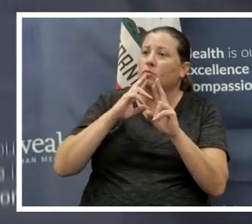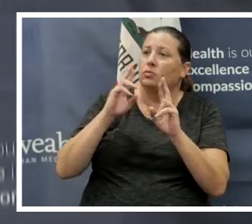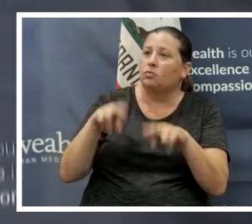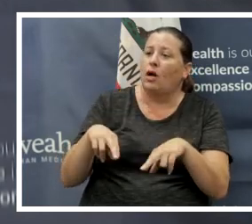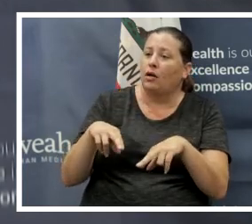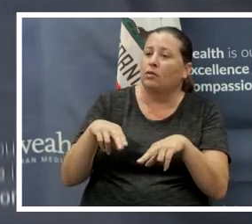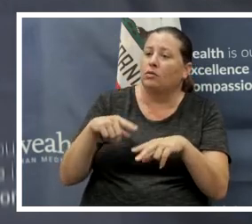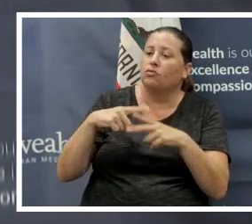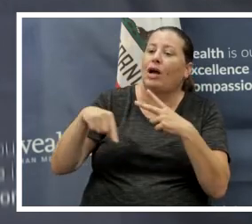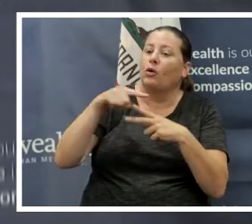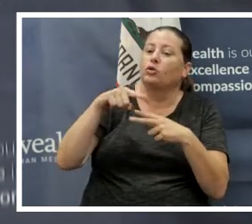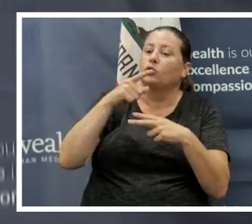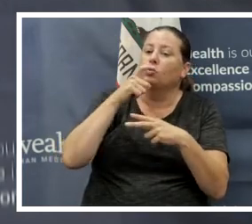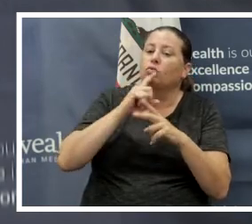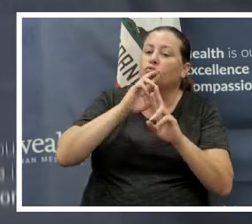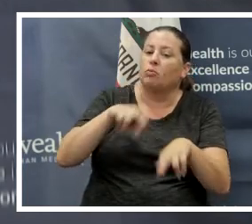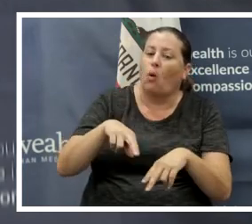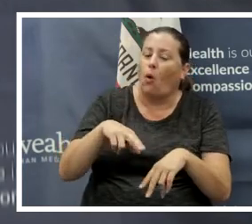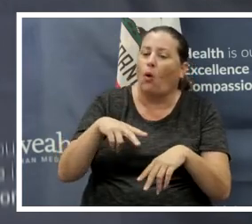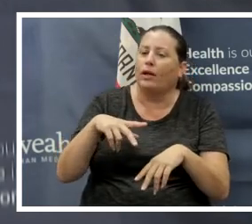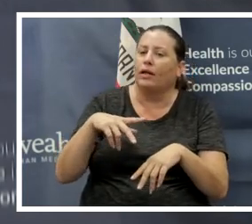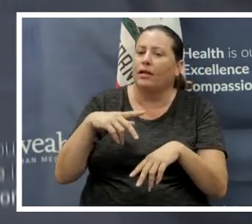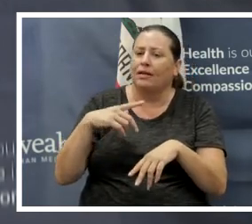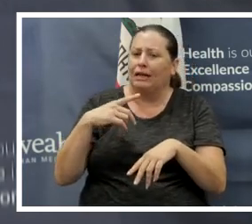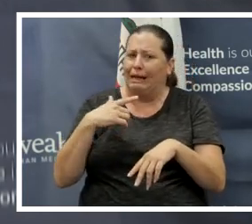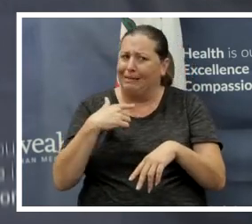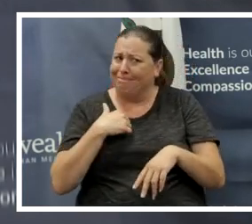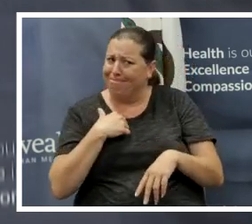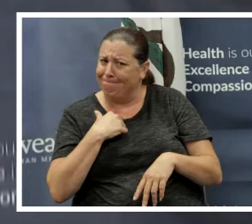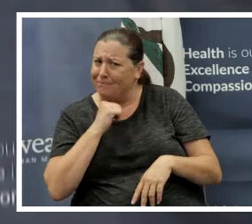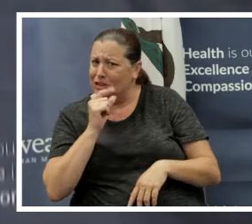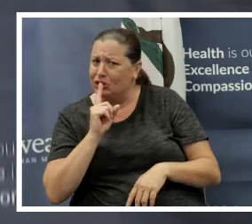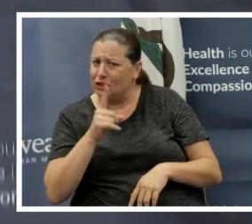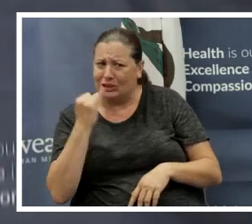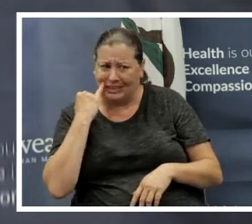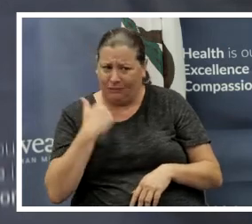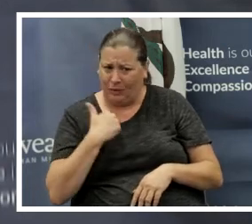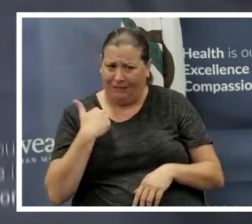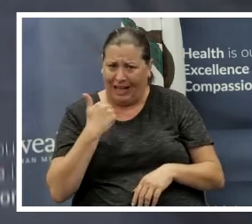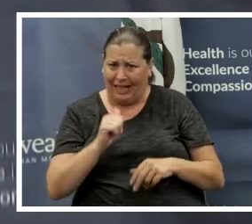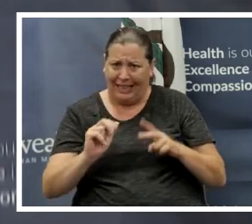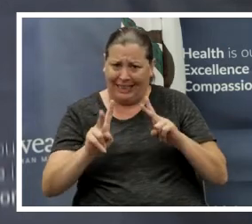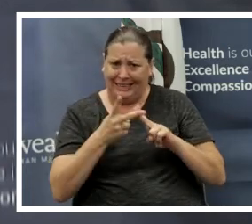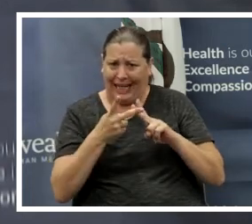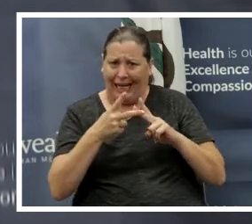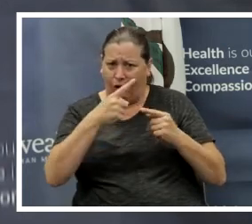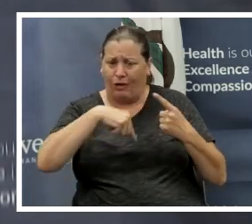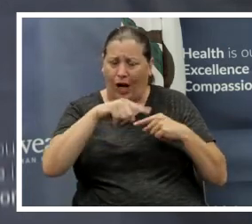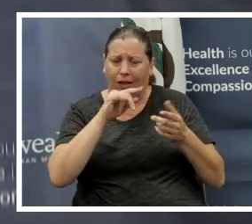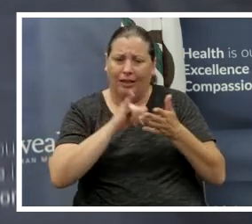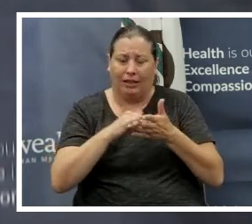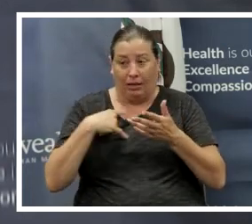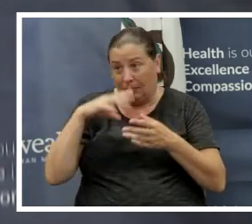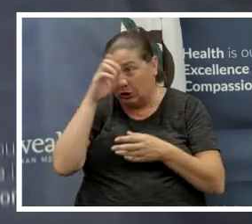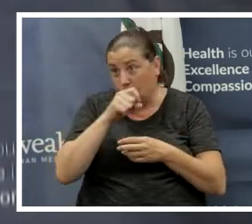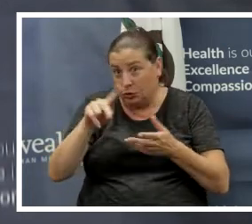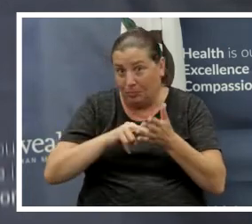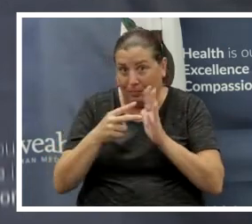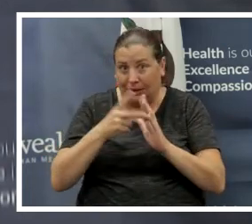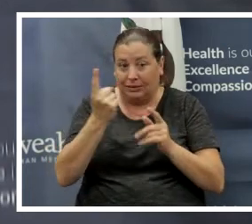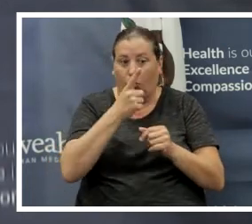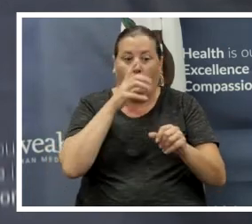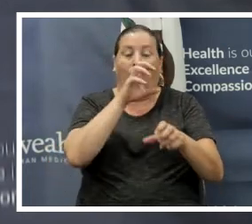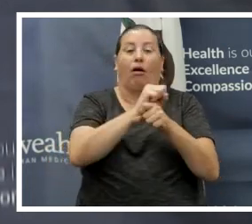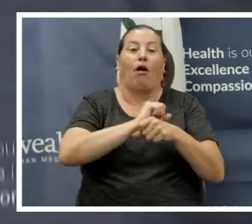recovering the first time? Yeah, I don't know if we've had any second rounders, and I'm assuming that means somebody that's got it twice,